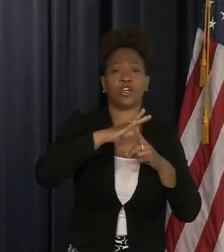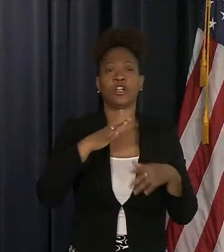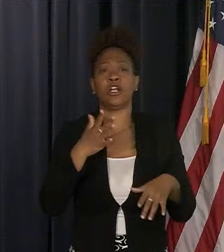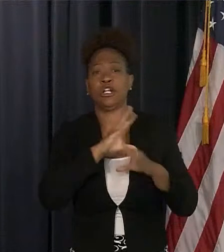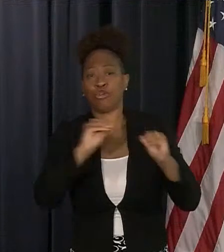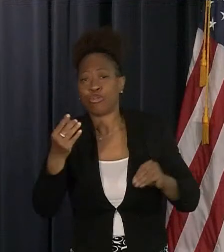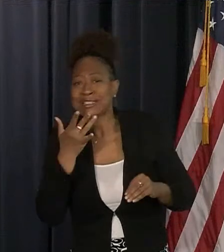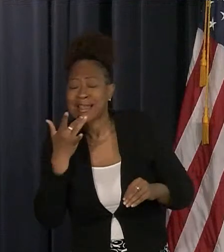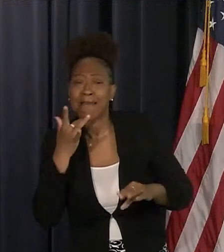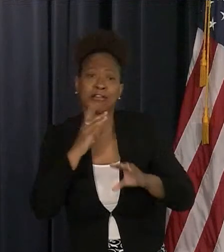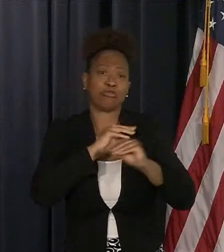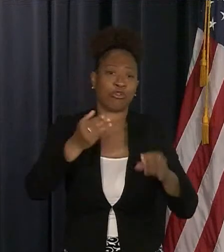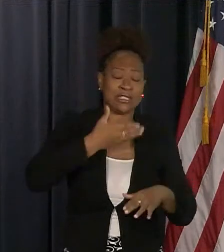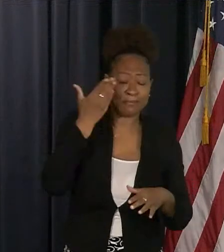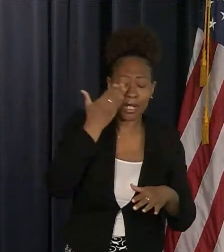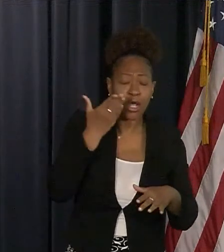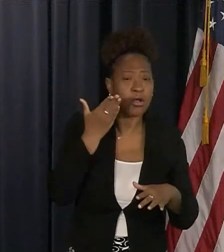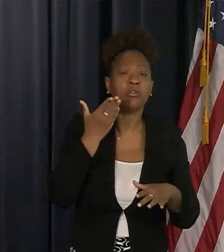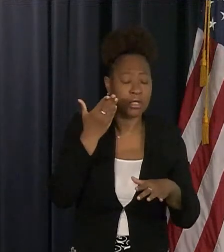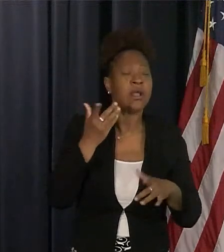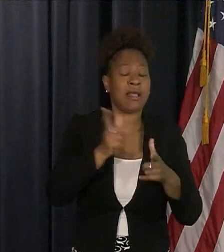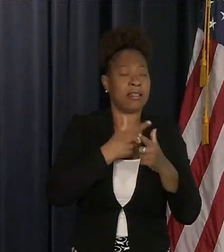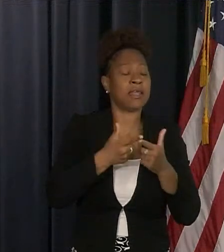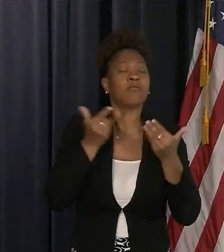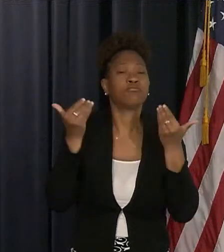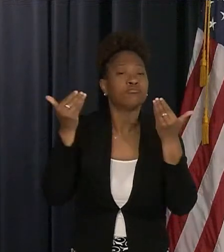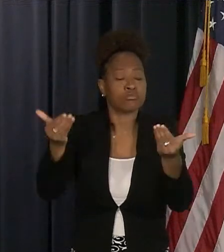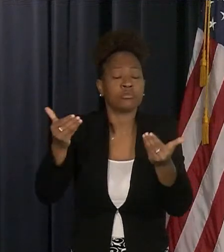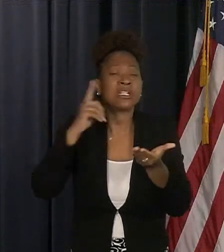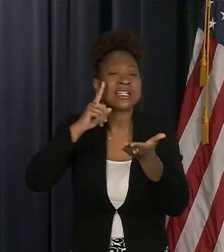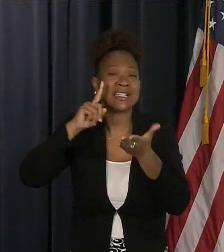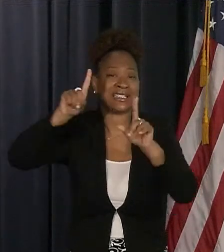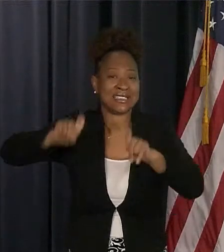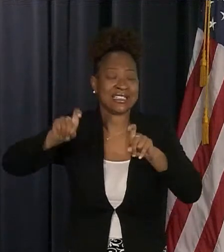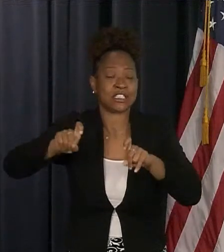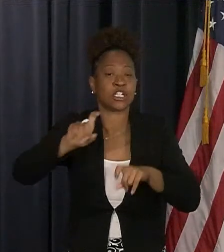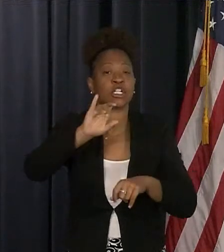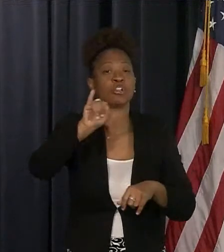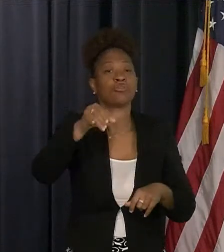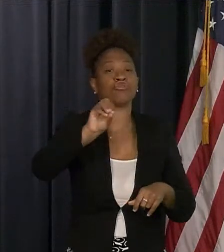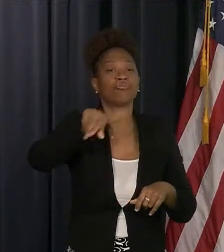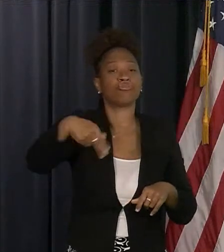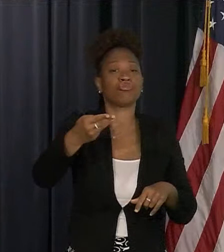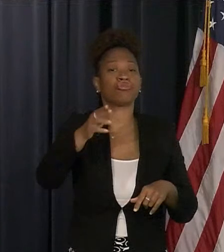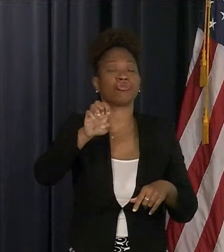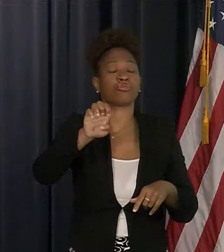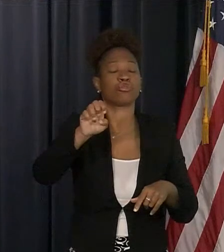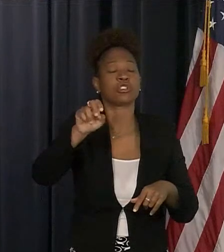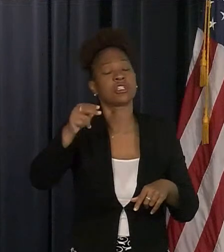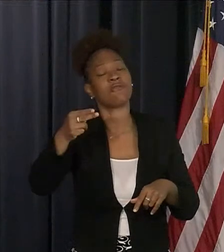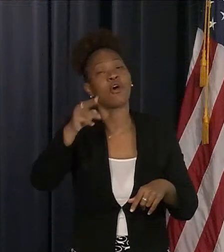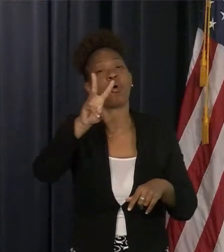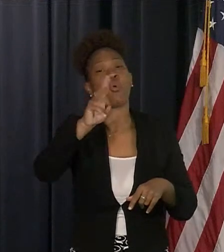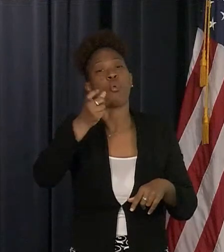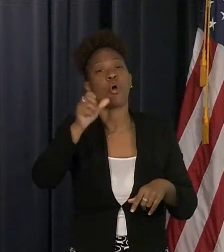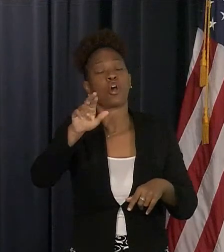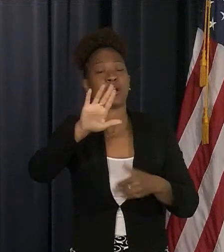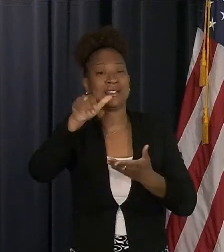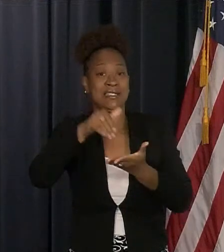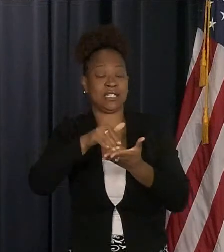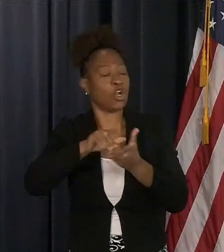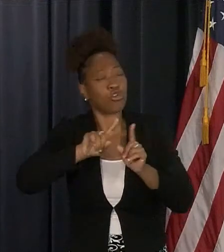tested. And you can get tested at the Joseph Walker Williams Center. It is important more